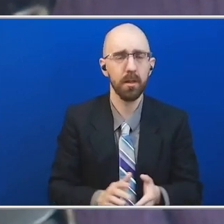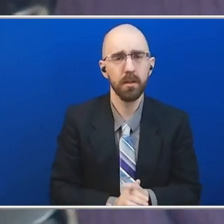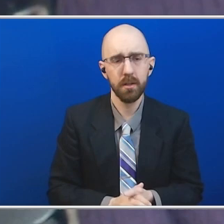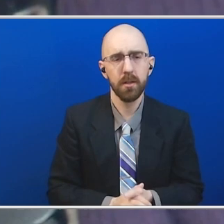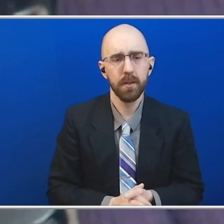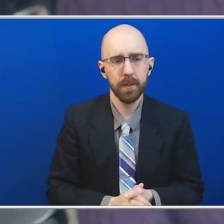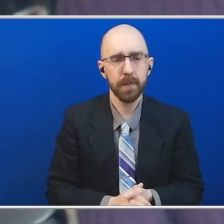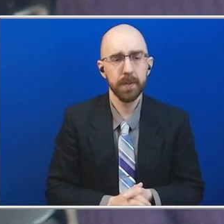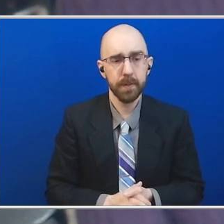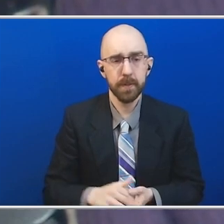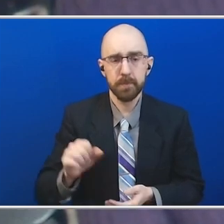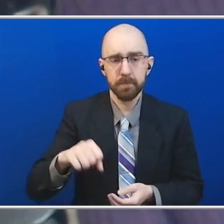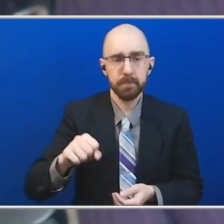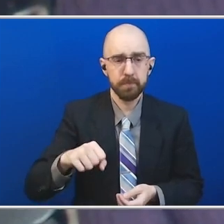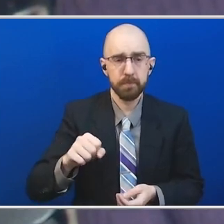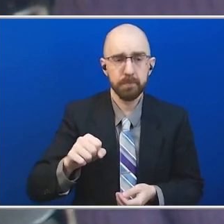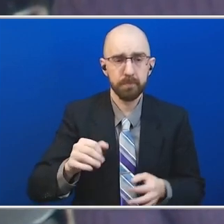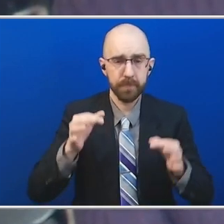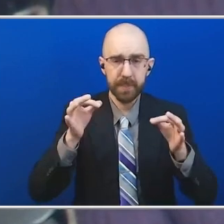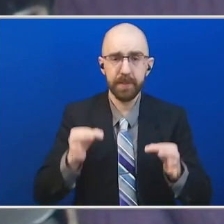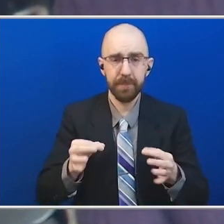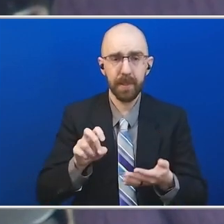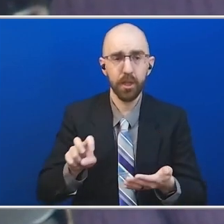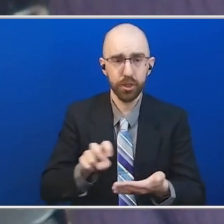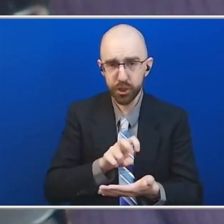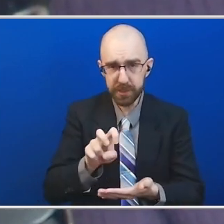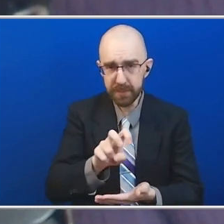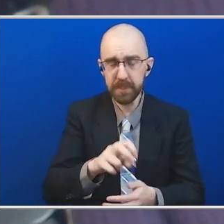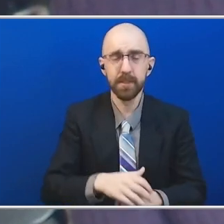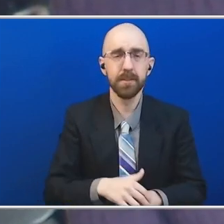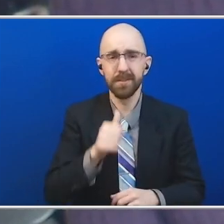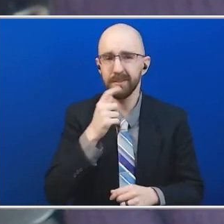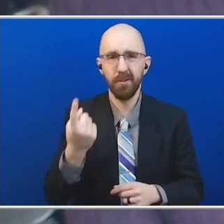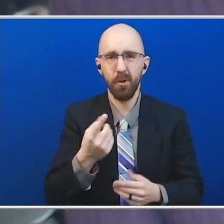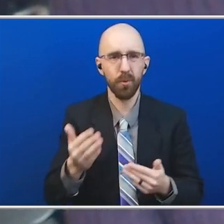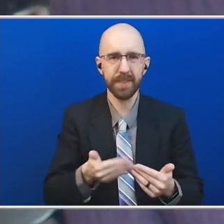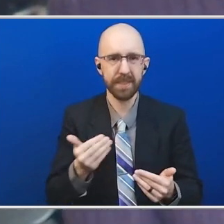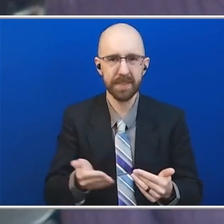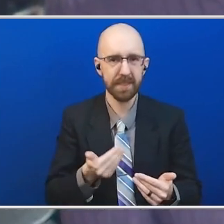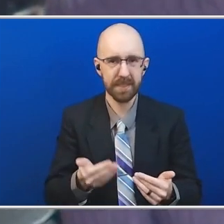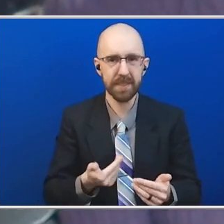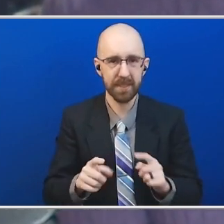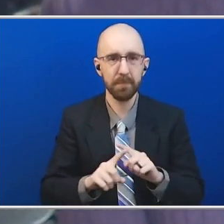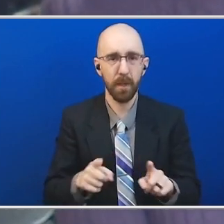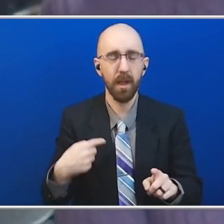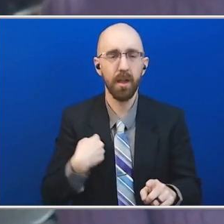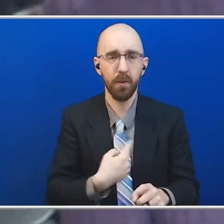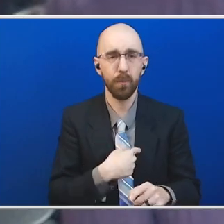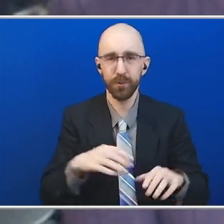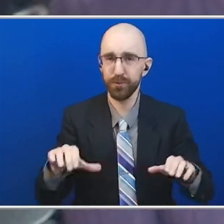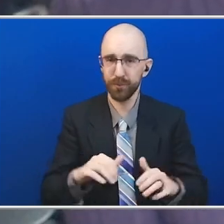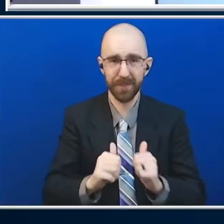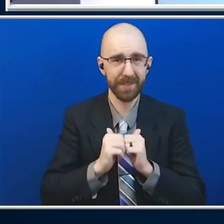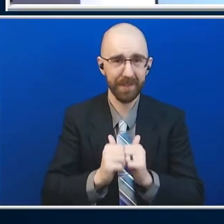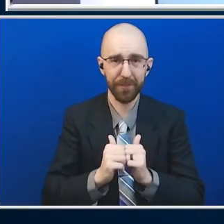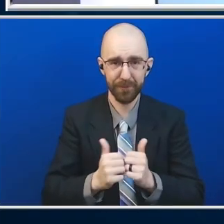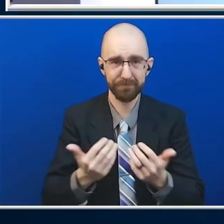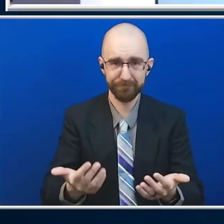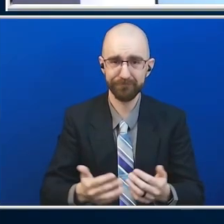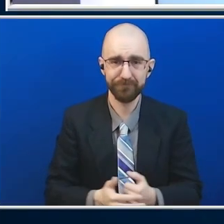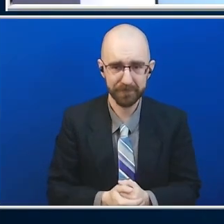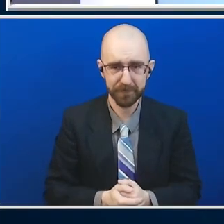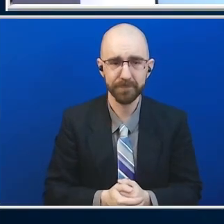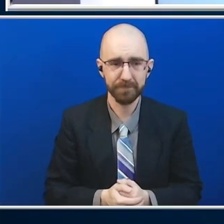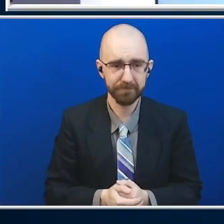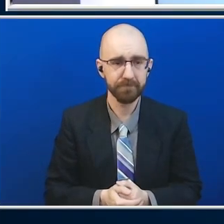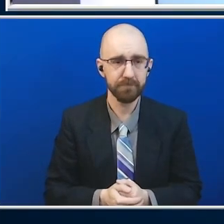yeah, it's definitely a journey. It's not always easy, but we're doing it together. Thank you,